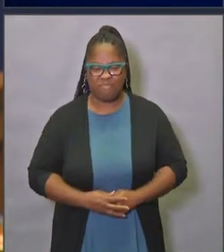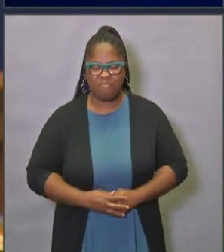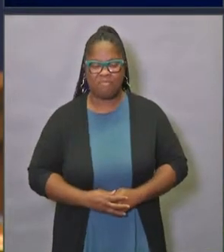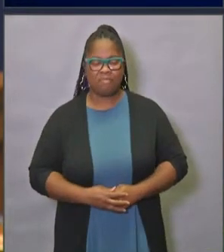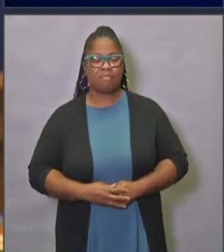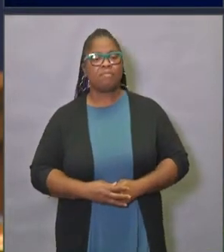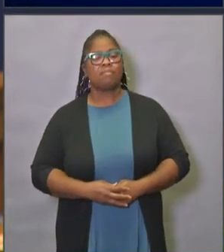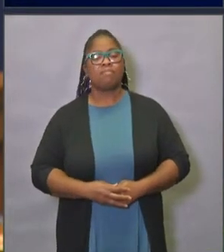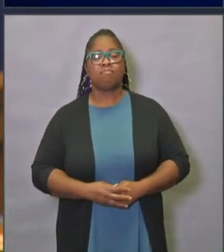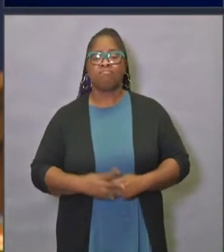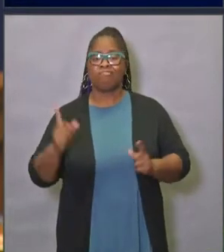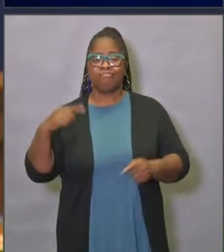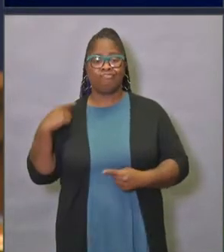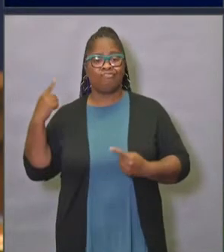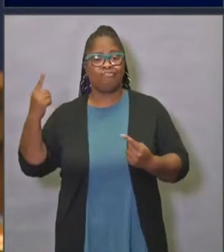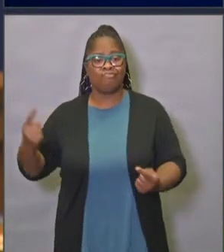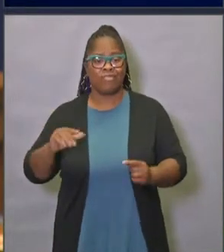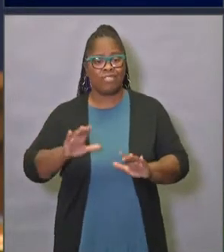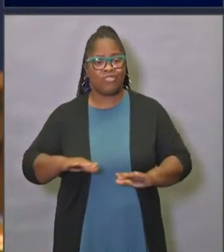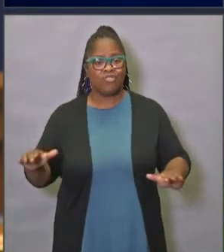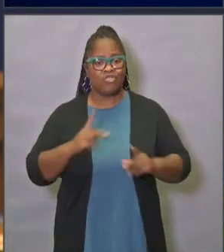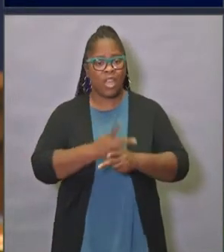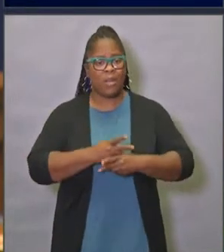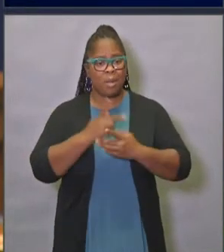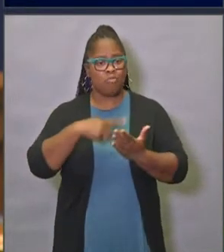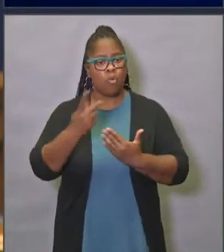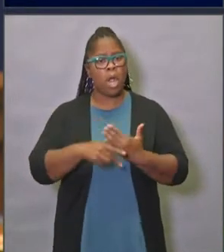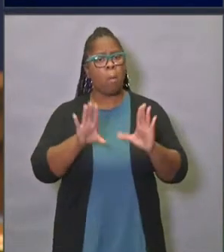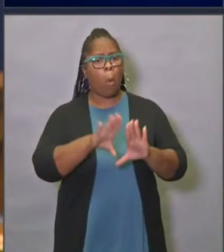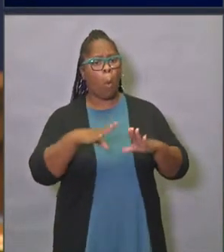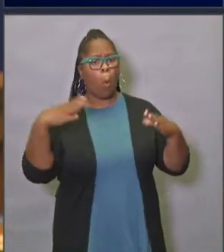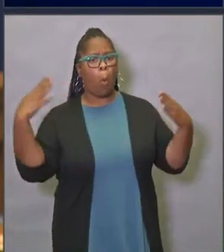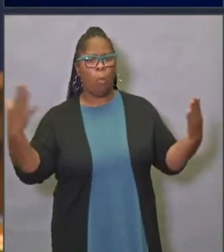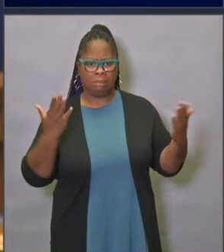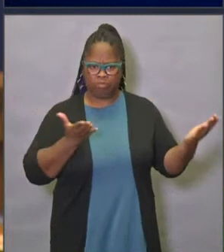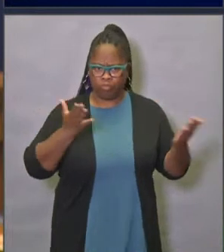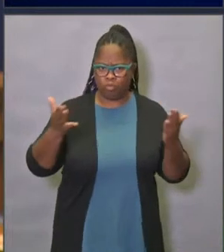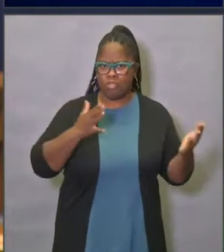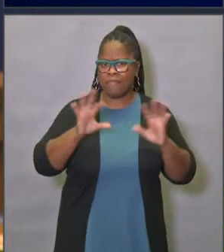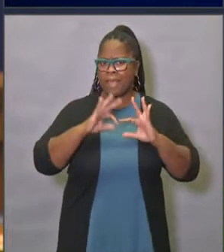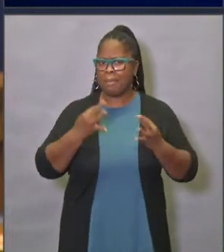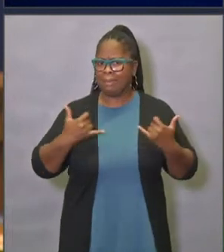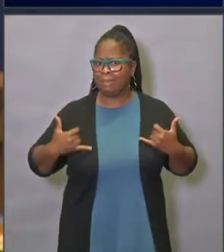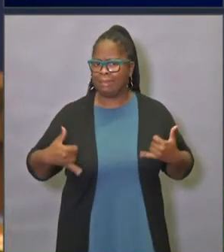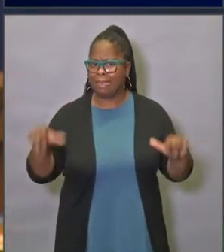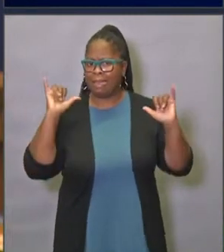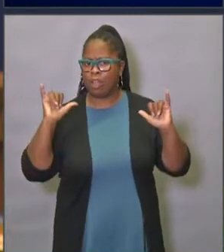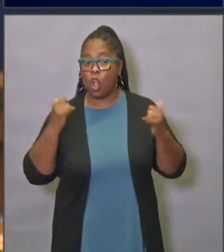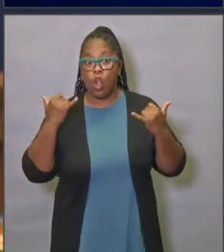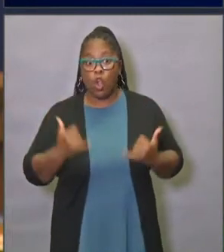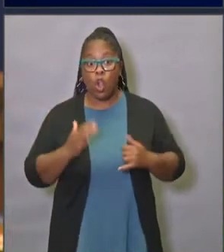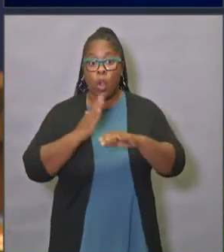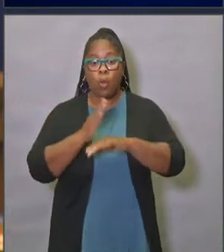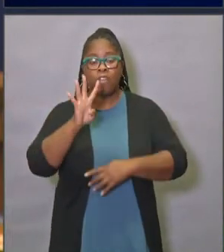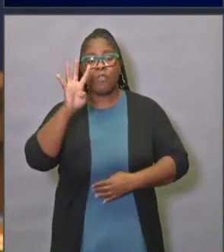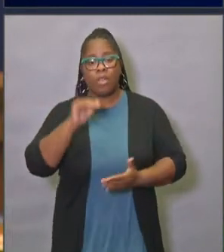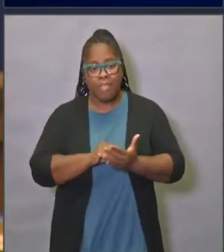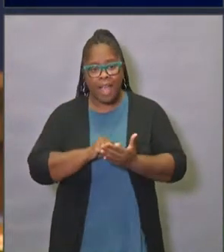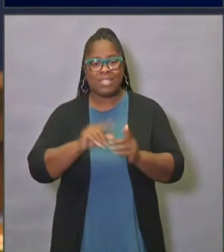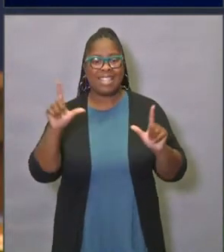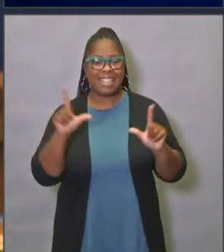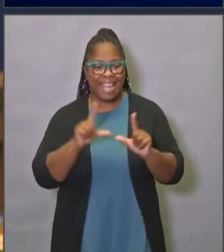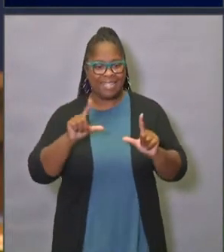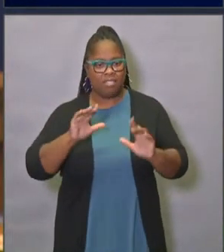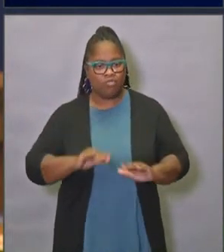You know, throughout the pandemic, child care programs have remained open and serving families. Currently, over 4,000 licensed child care programs